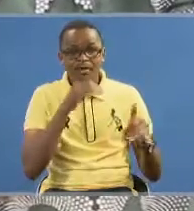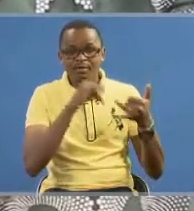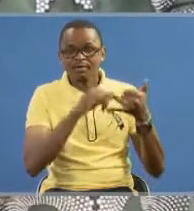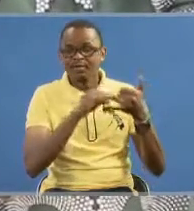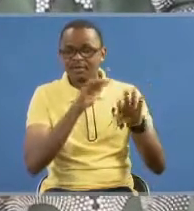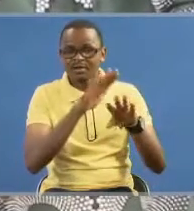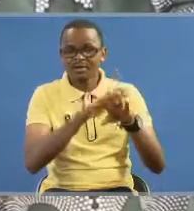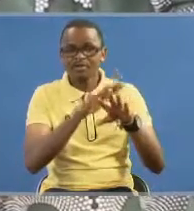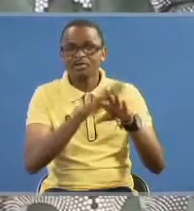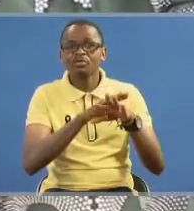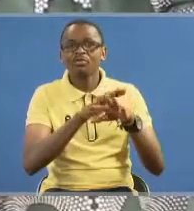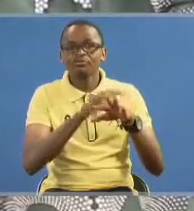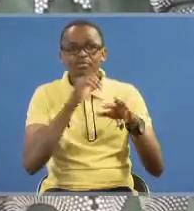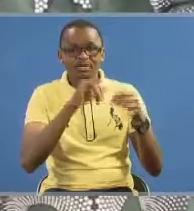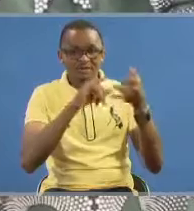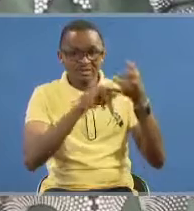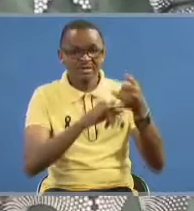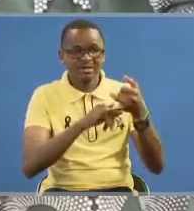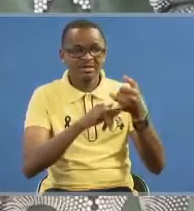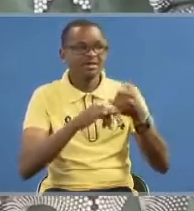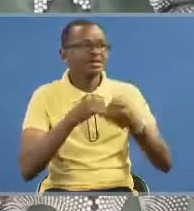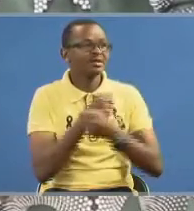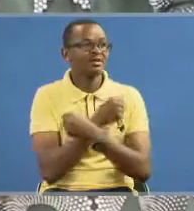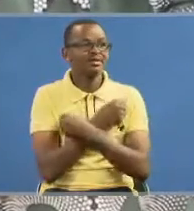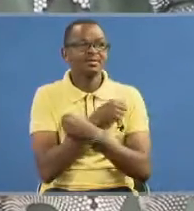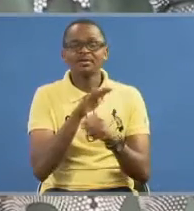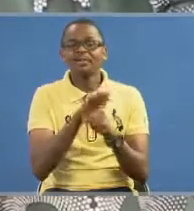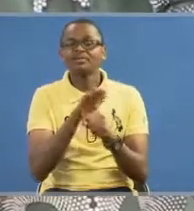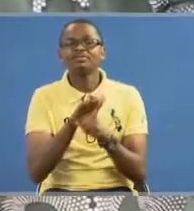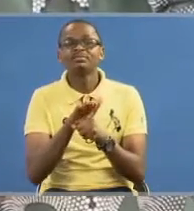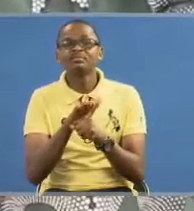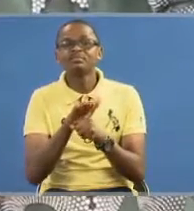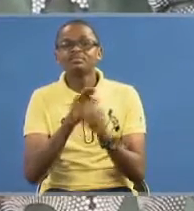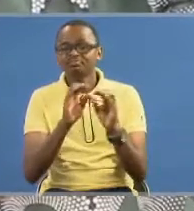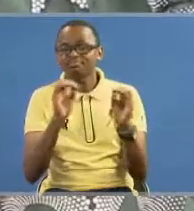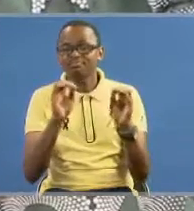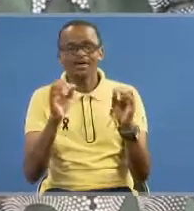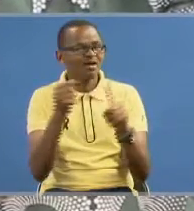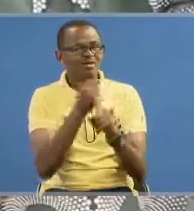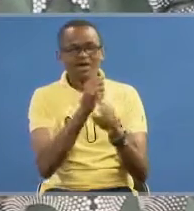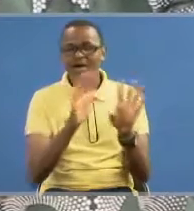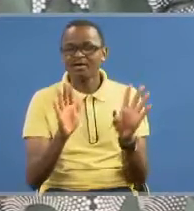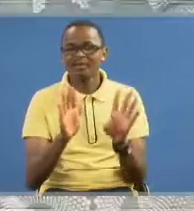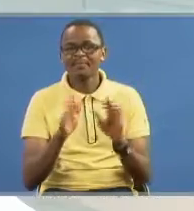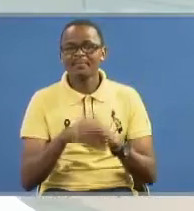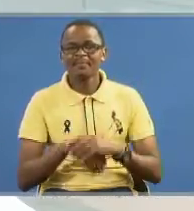mume mzuri sana. Alikuwa ananipenda. Hatujaikosana kwa hizo.